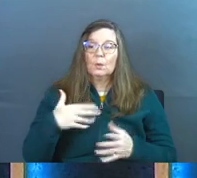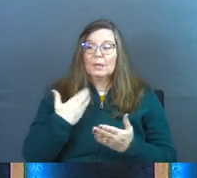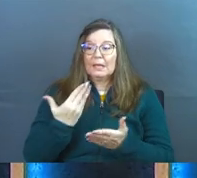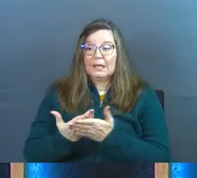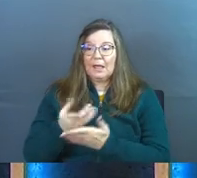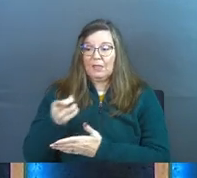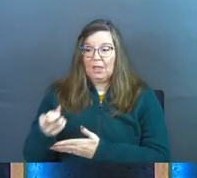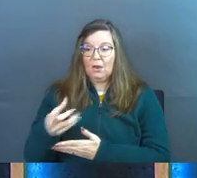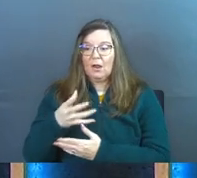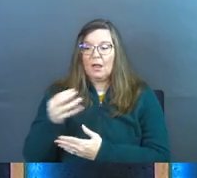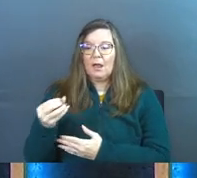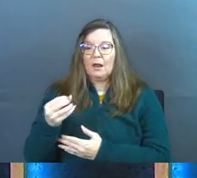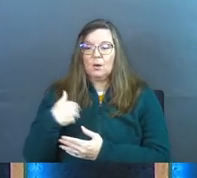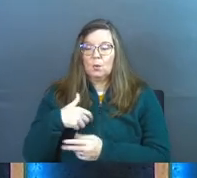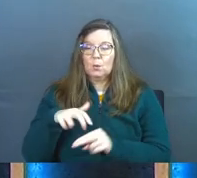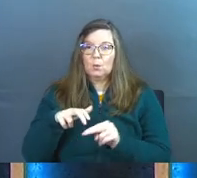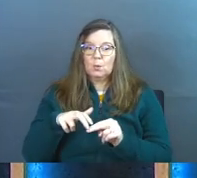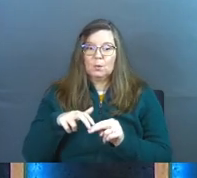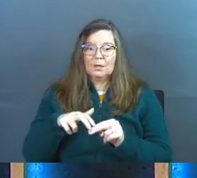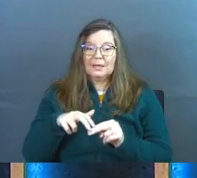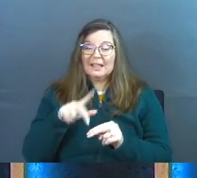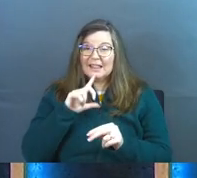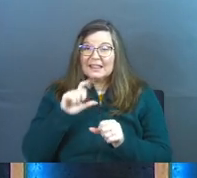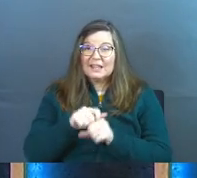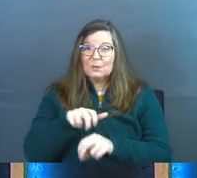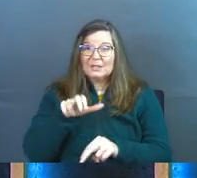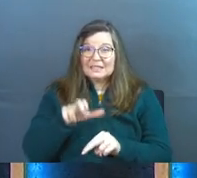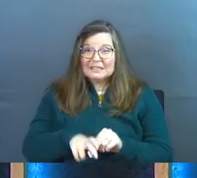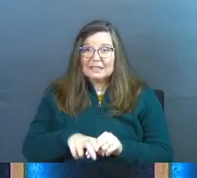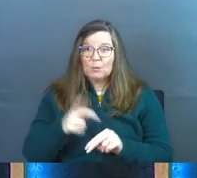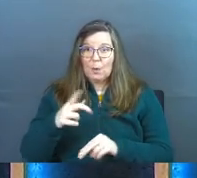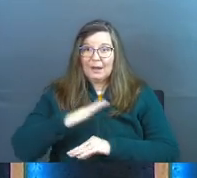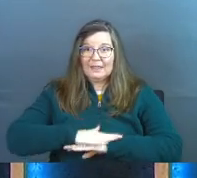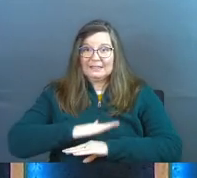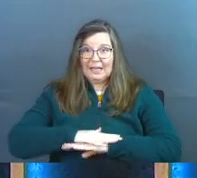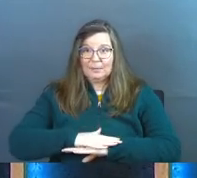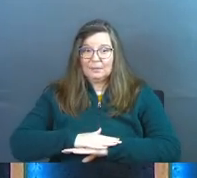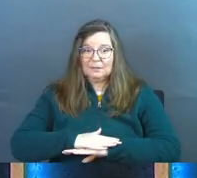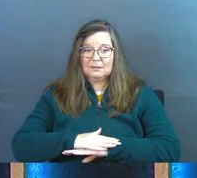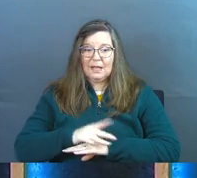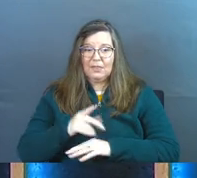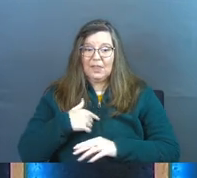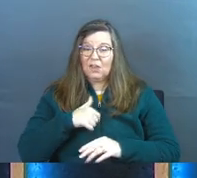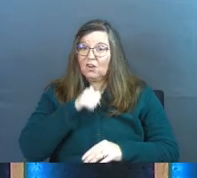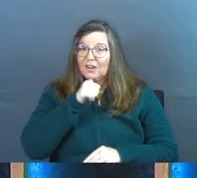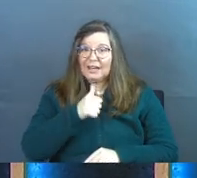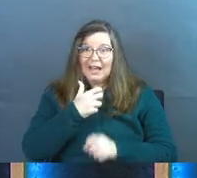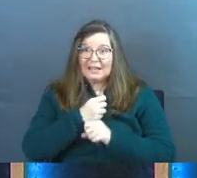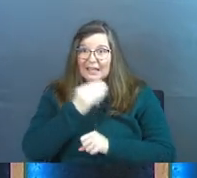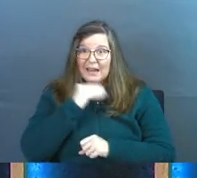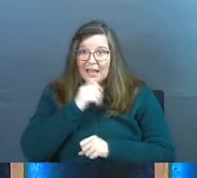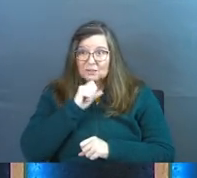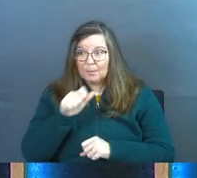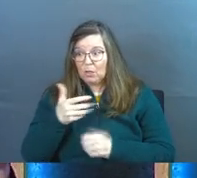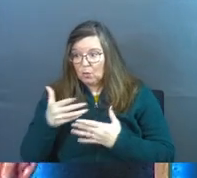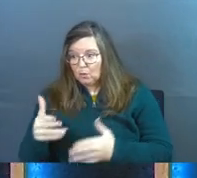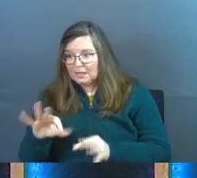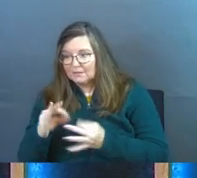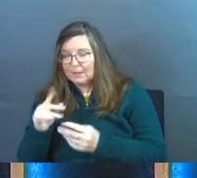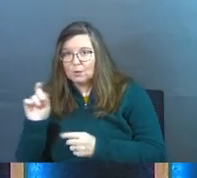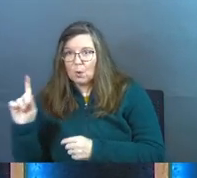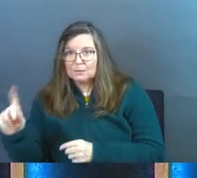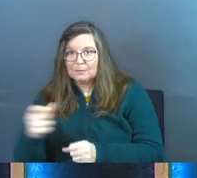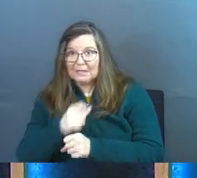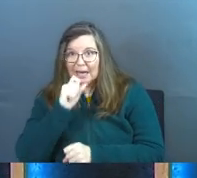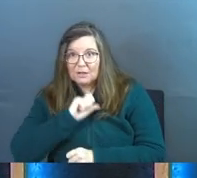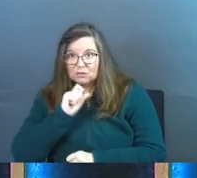get there, and we sit them, literally we sit them down at one of the tables, and they're going to not get ice cream, and the rest of the family goes up to